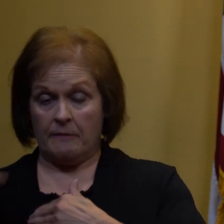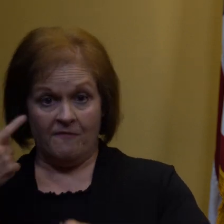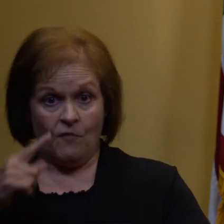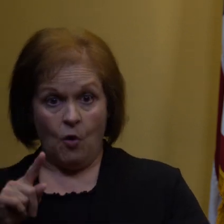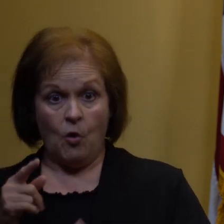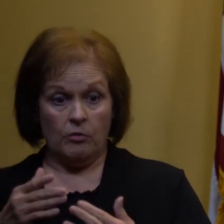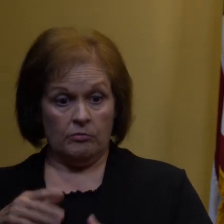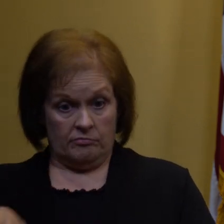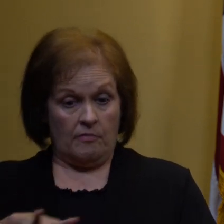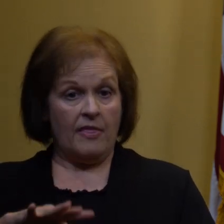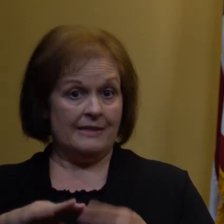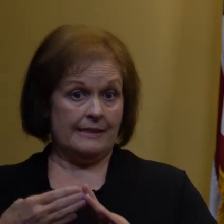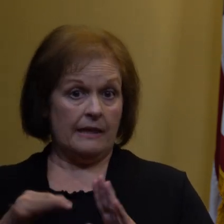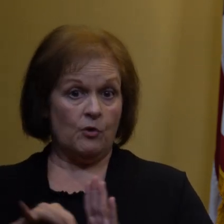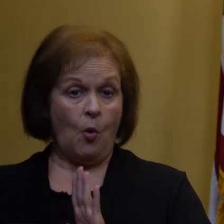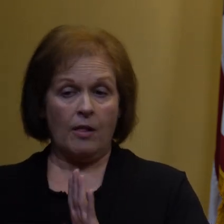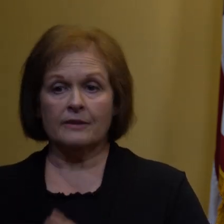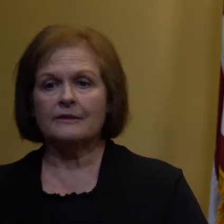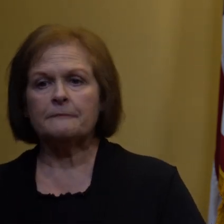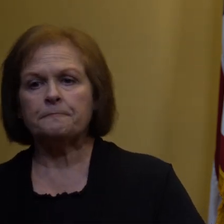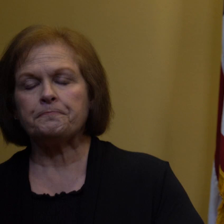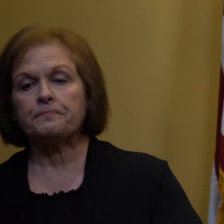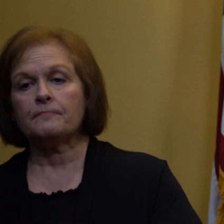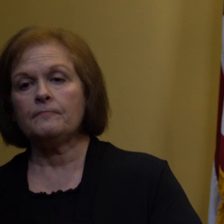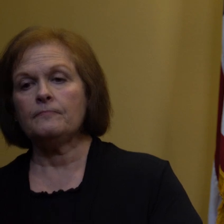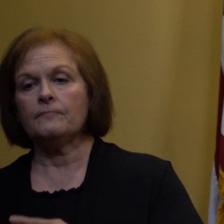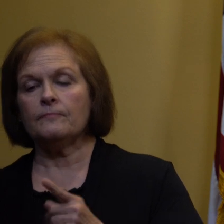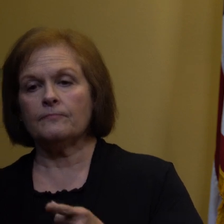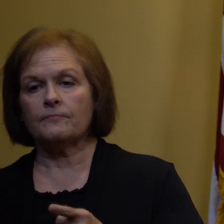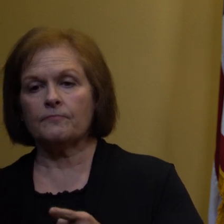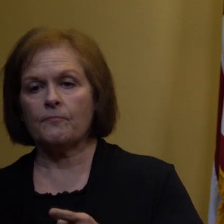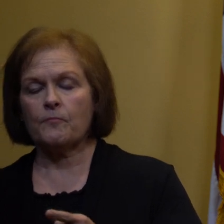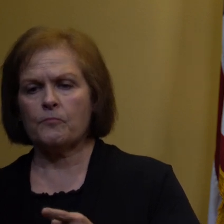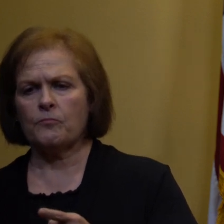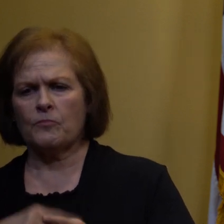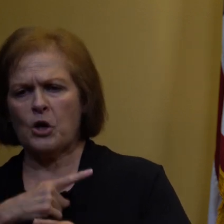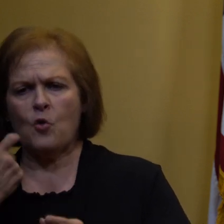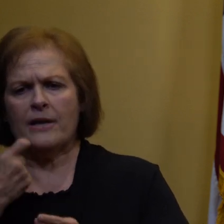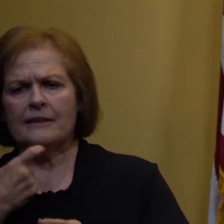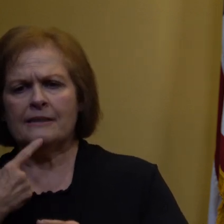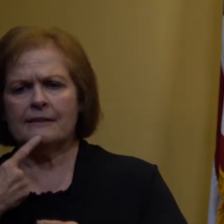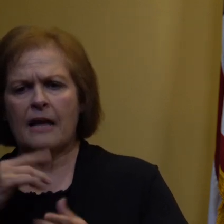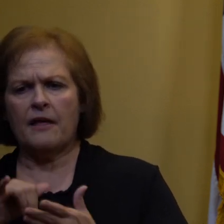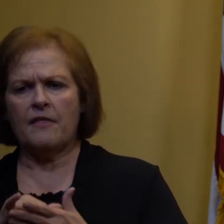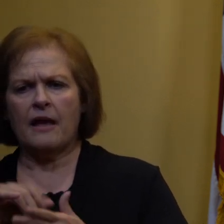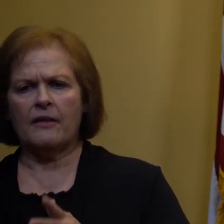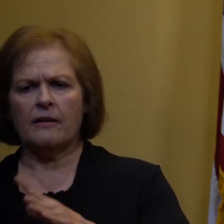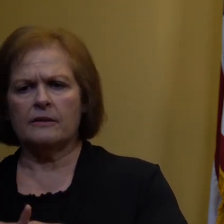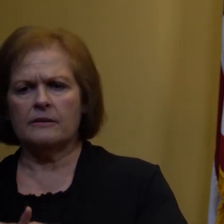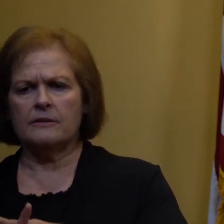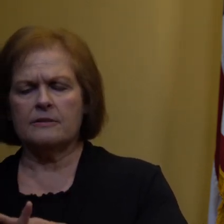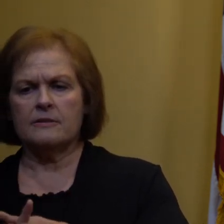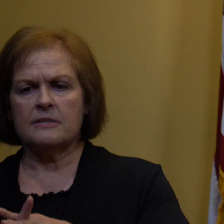throughout the city of New Orleans. Thank you. Fox 8. Hi, Mayor. So recently, there was an escape in front of